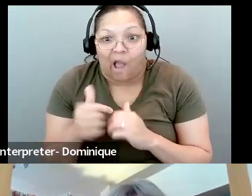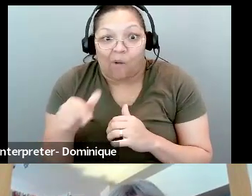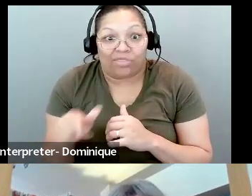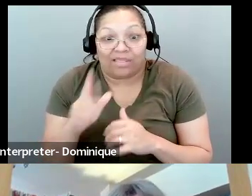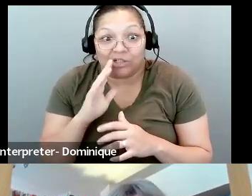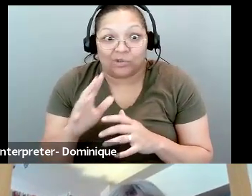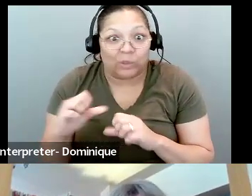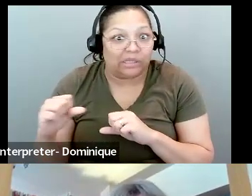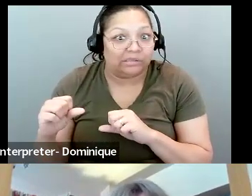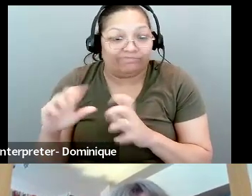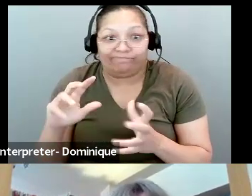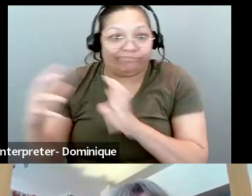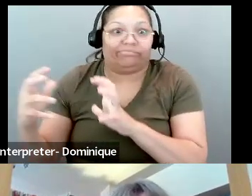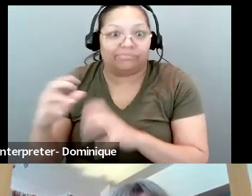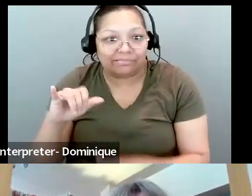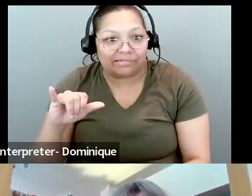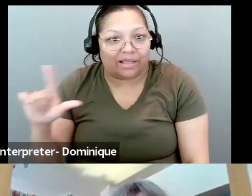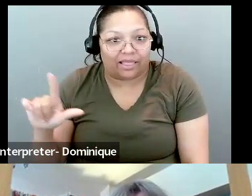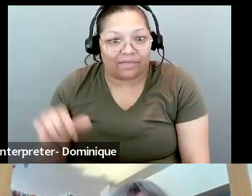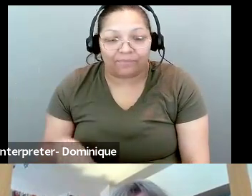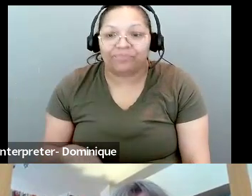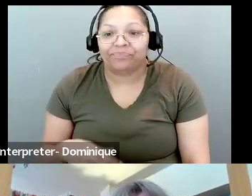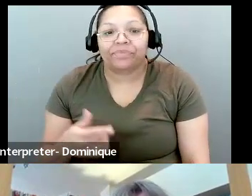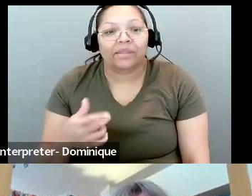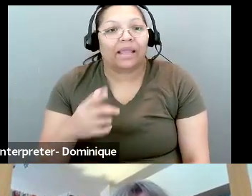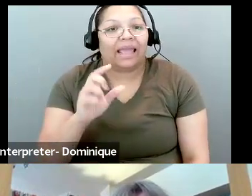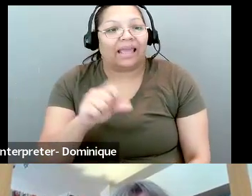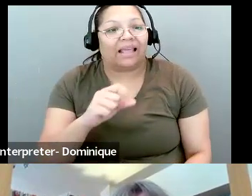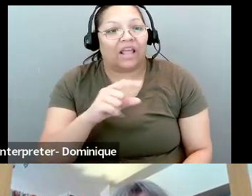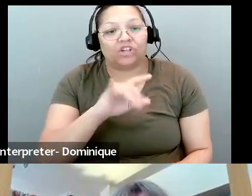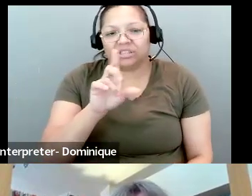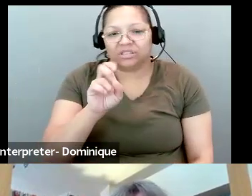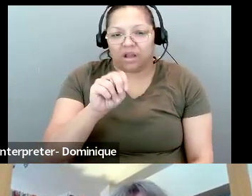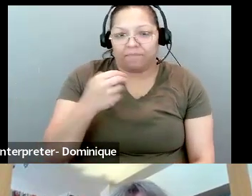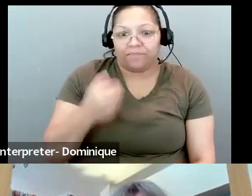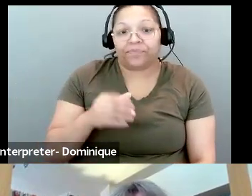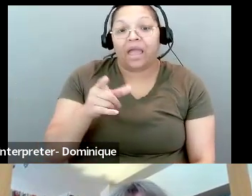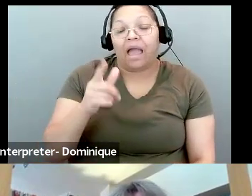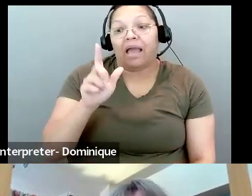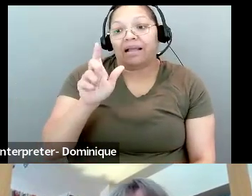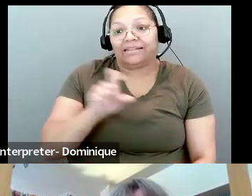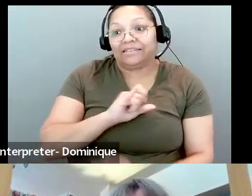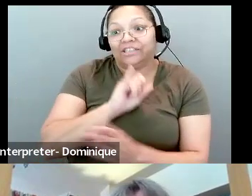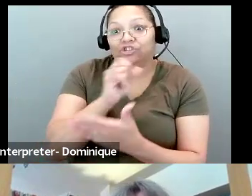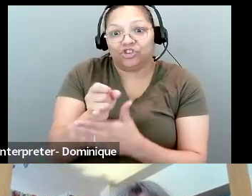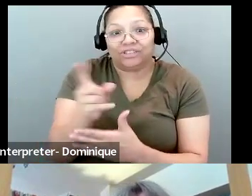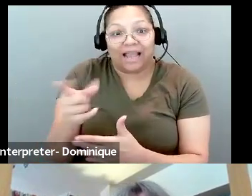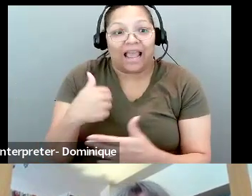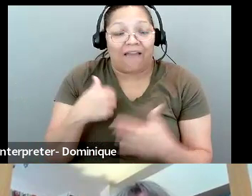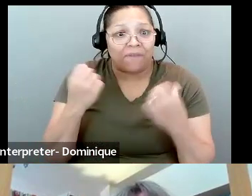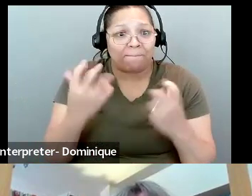rock IL. And I just have to interject that there are a lot of people with different types of disabilities